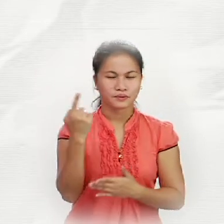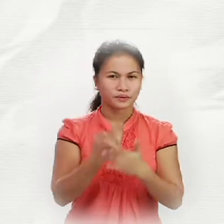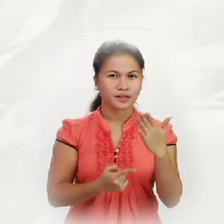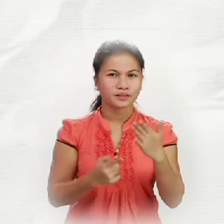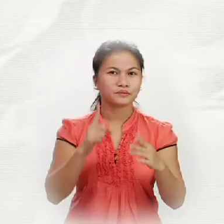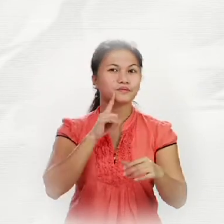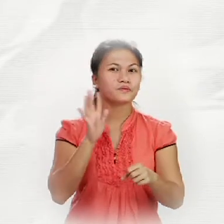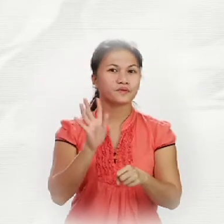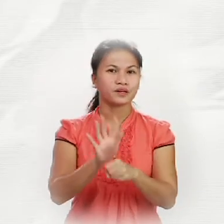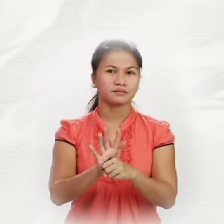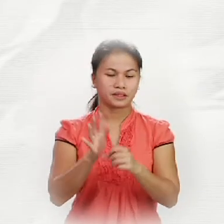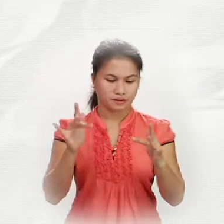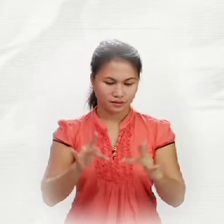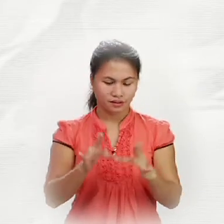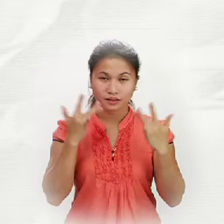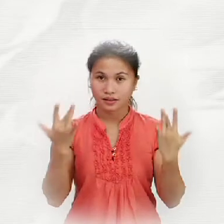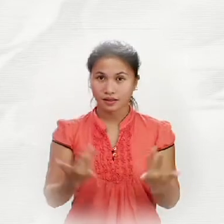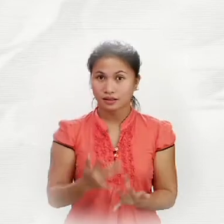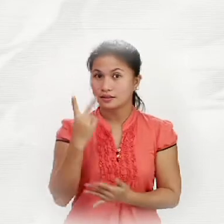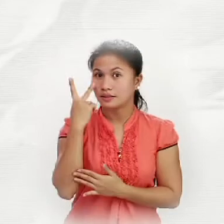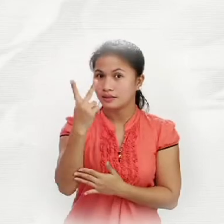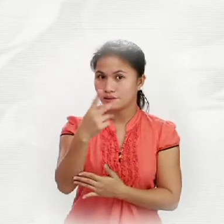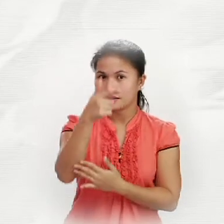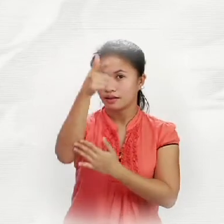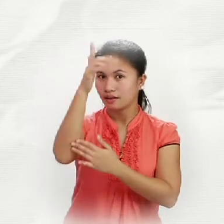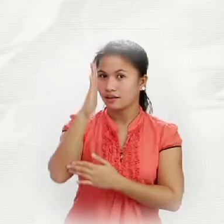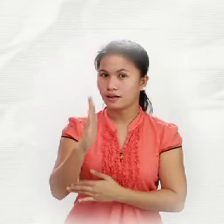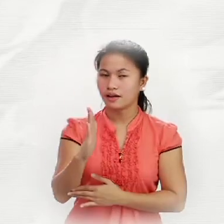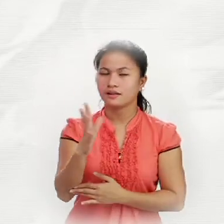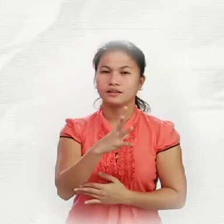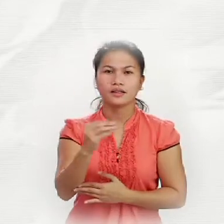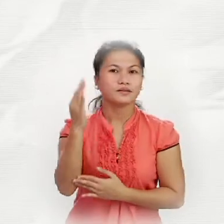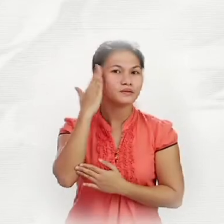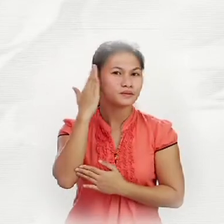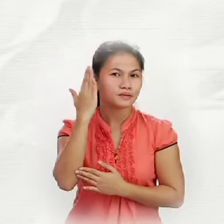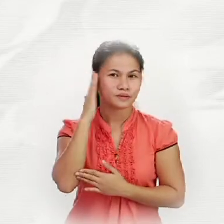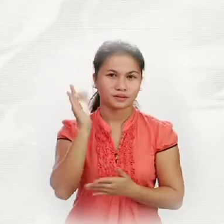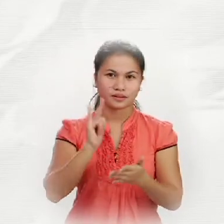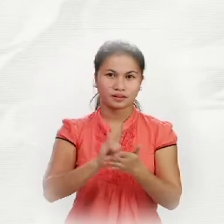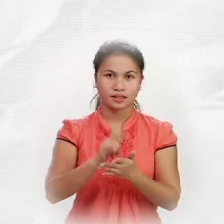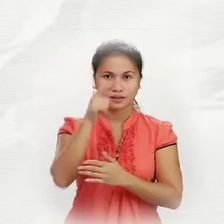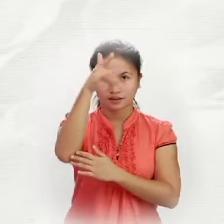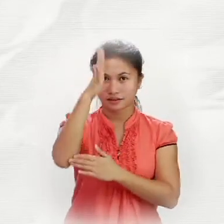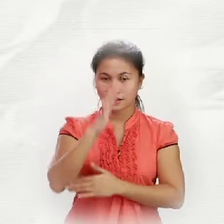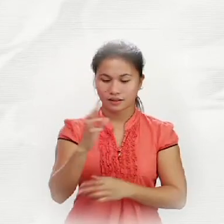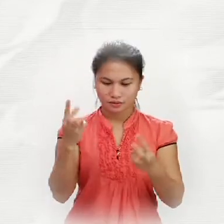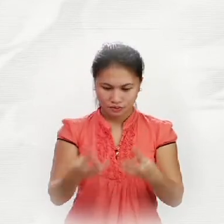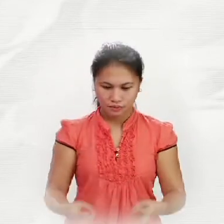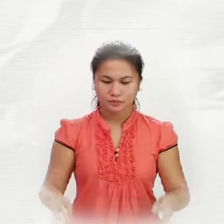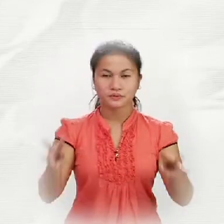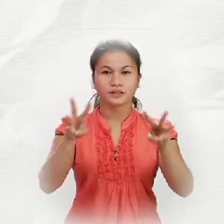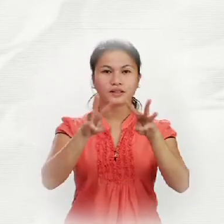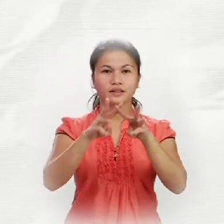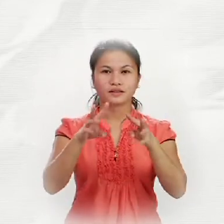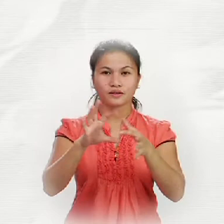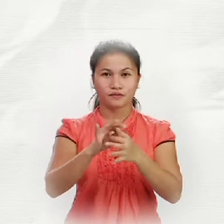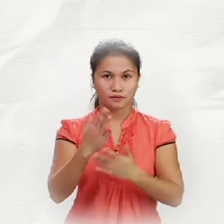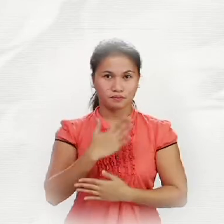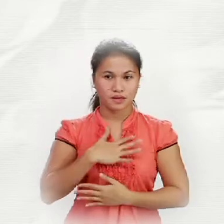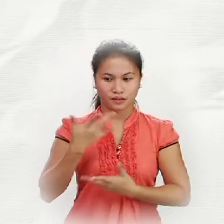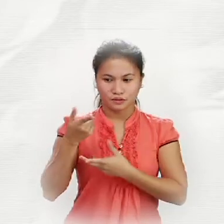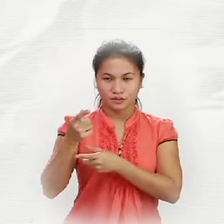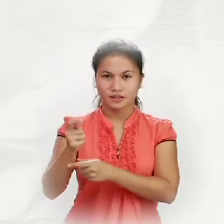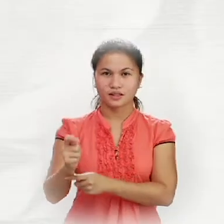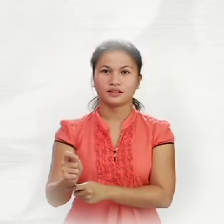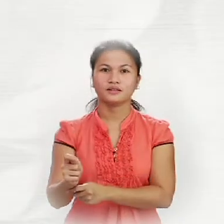what is promised, the heart sees God and knows that God is worthy of my